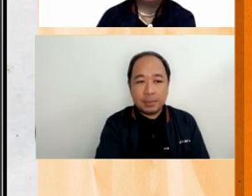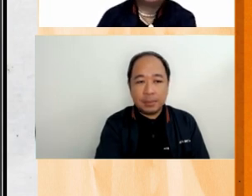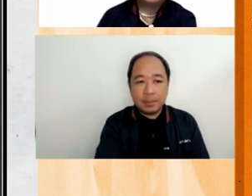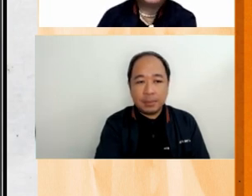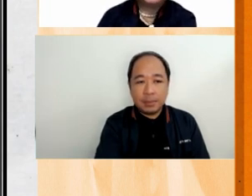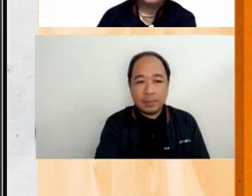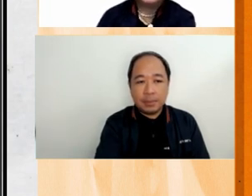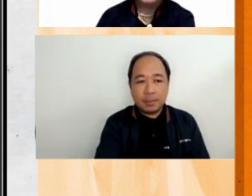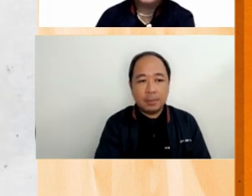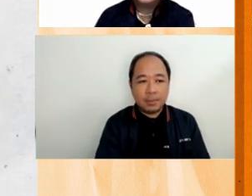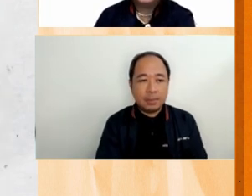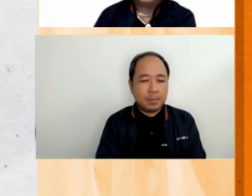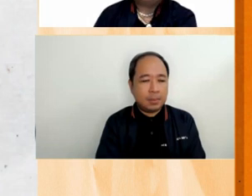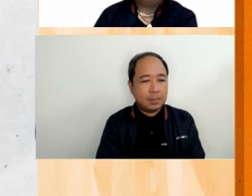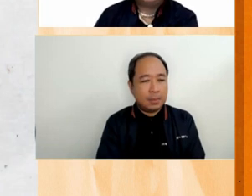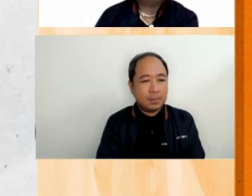peers.